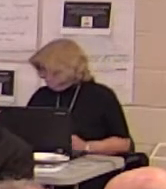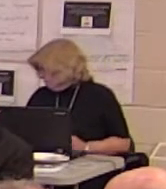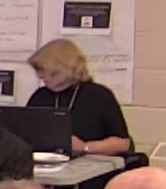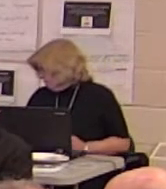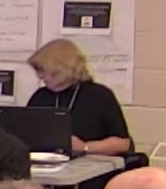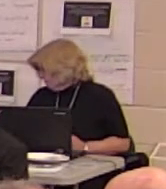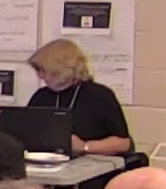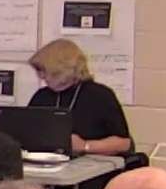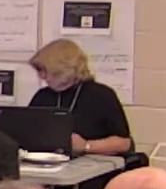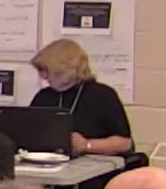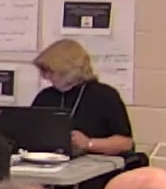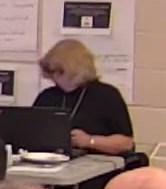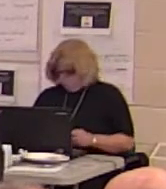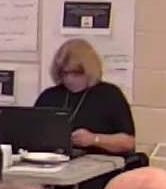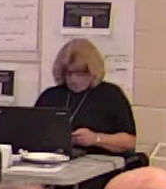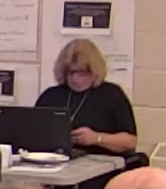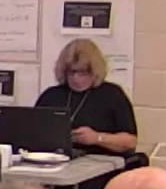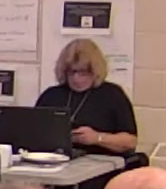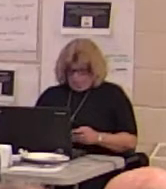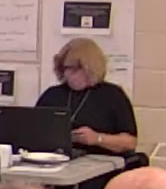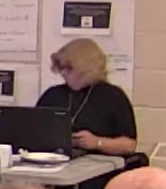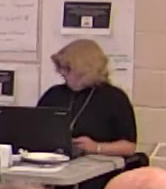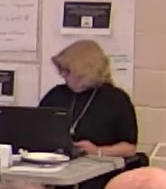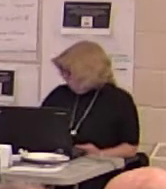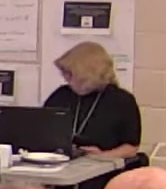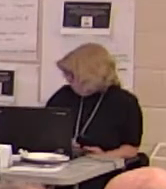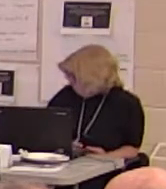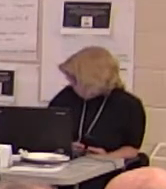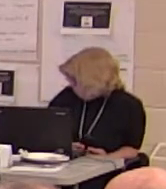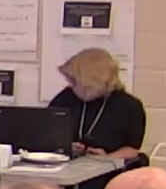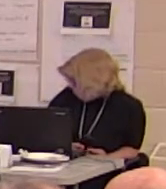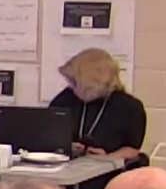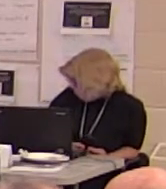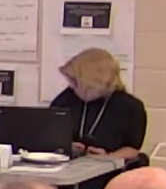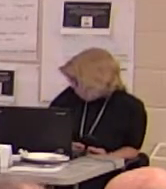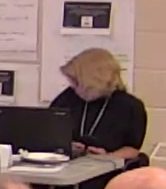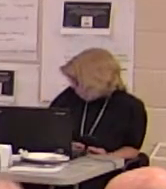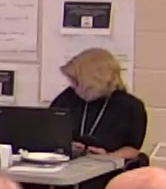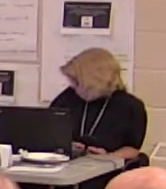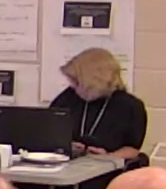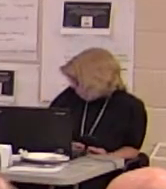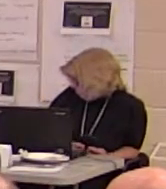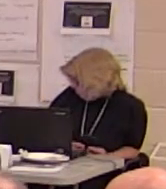capability, but if any of you are so inclined, go ahead.